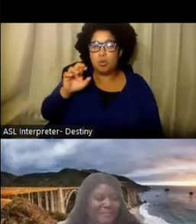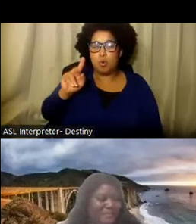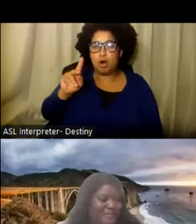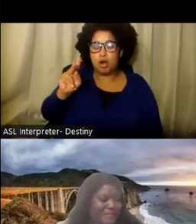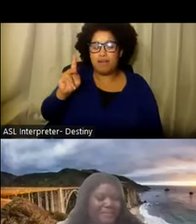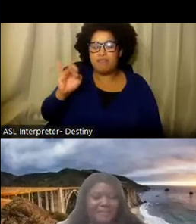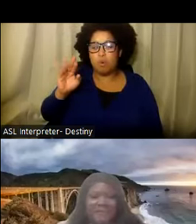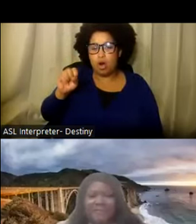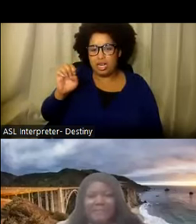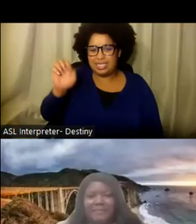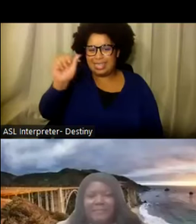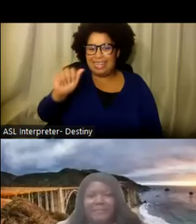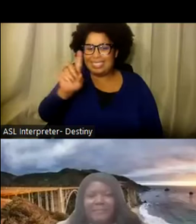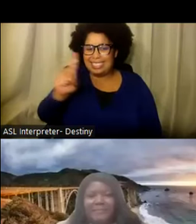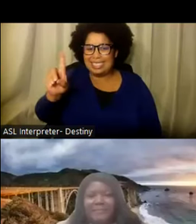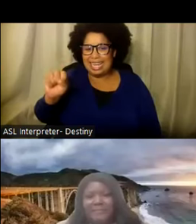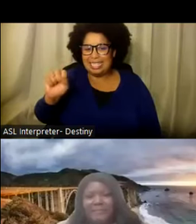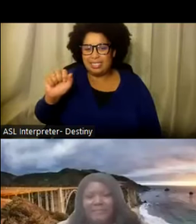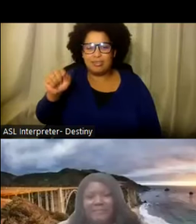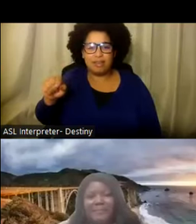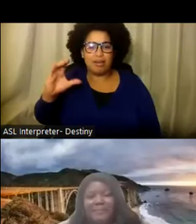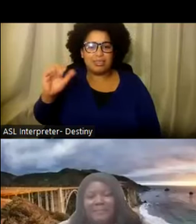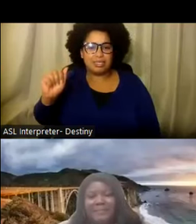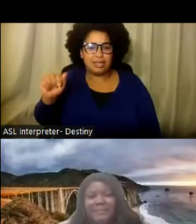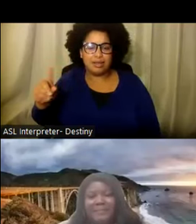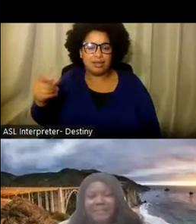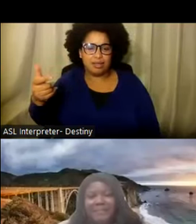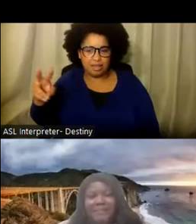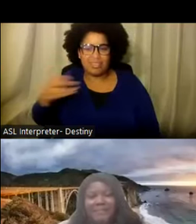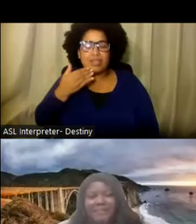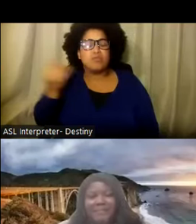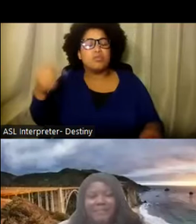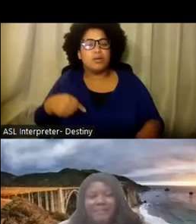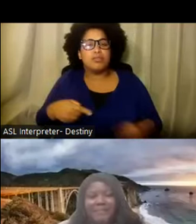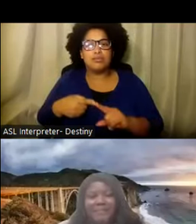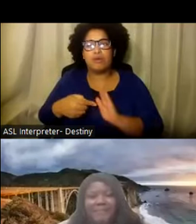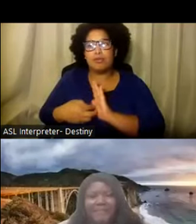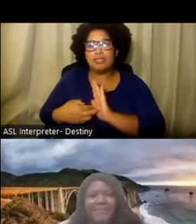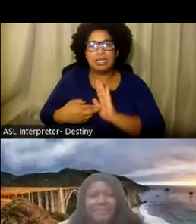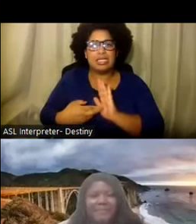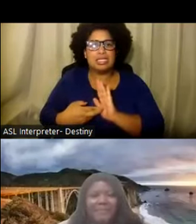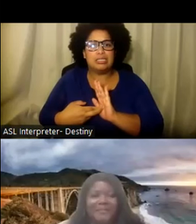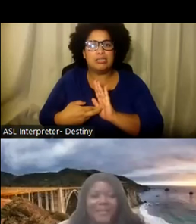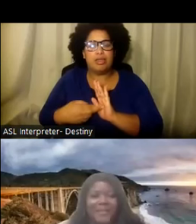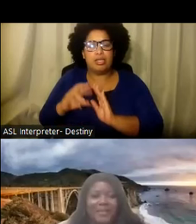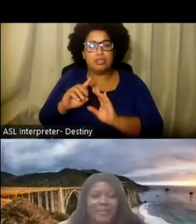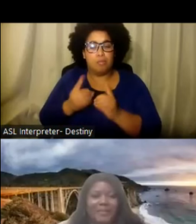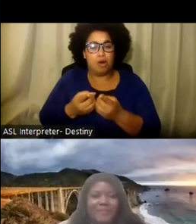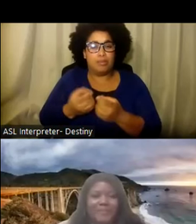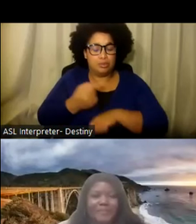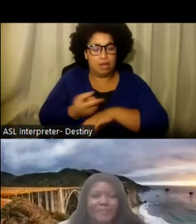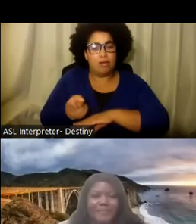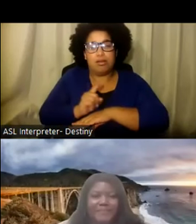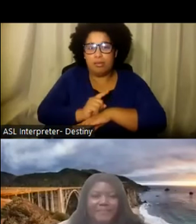share the new programs and priorities of the department to address the DSP workforce crisis, and appreciate you being with us today. Thank you.